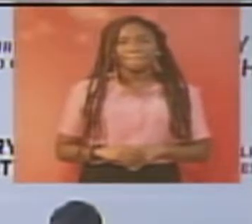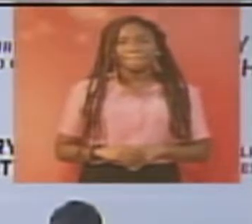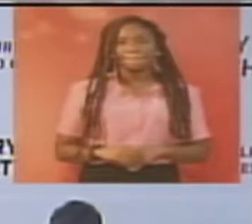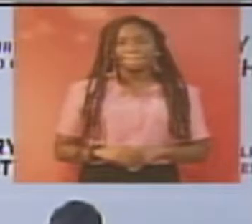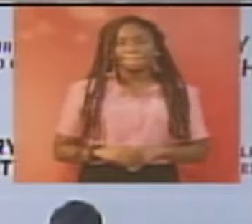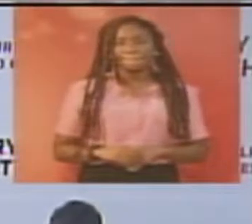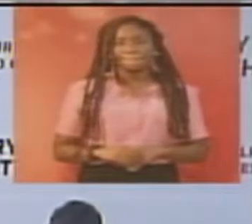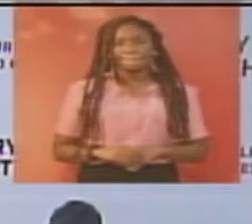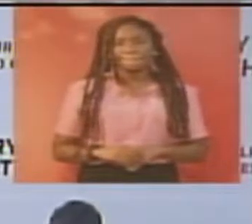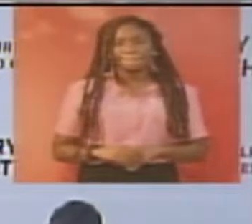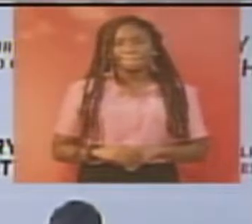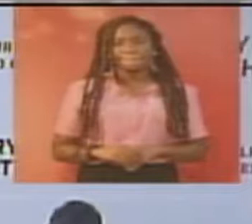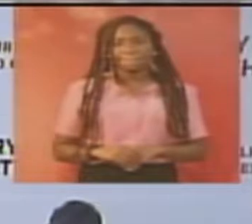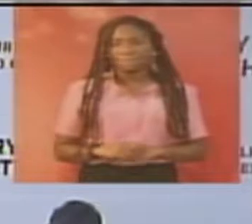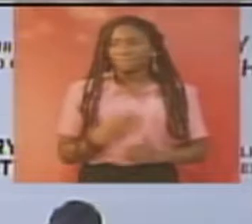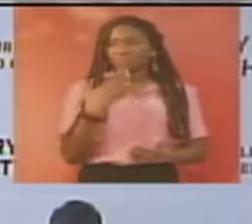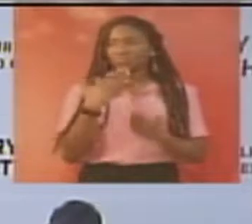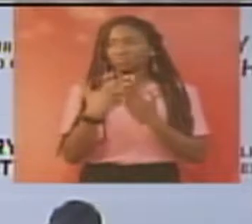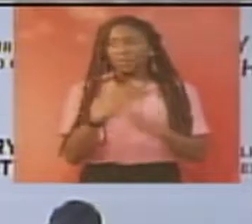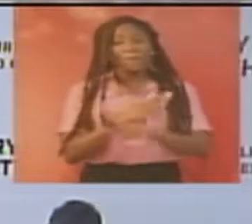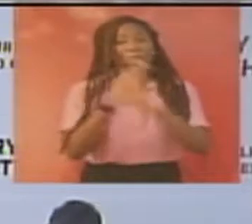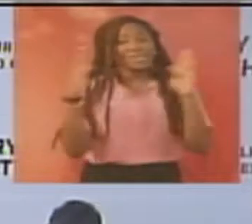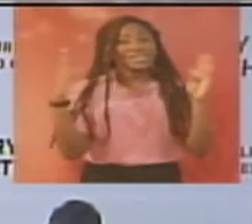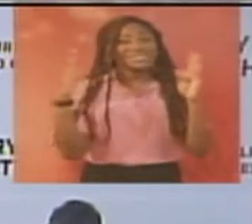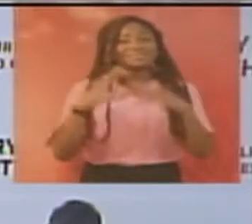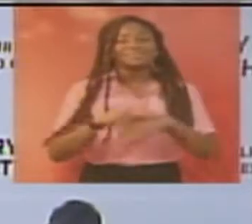Hello? Newsday, good morning.